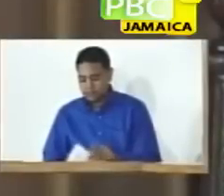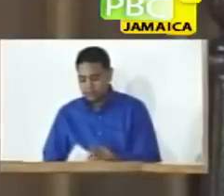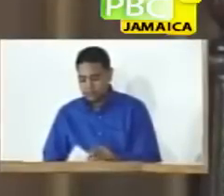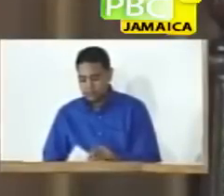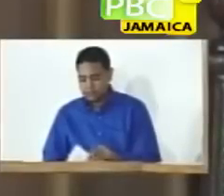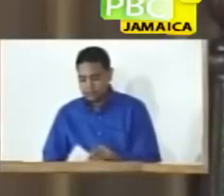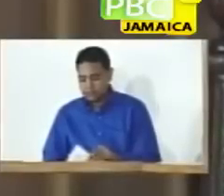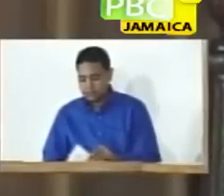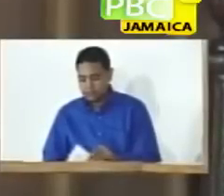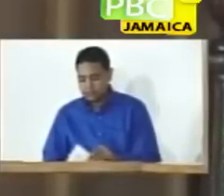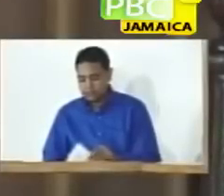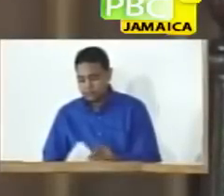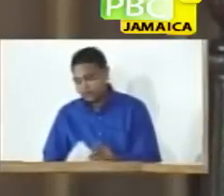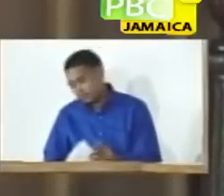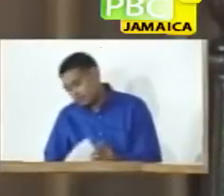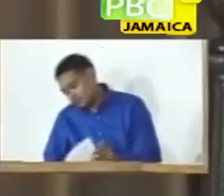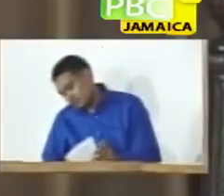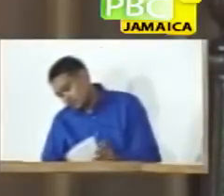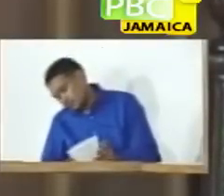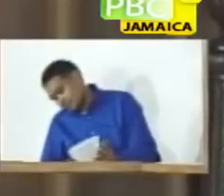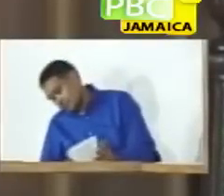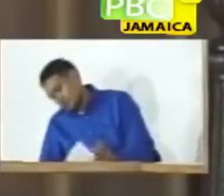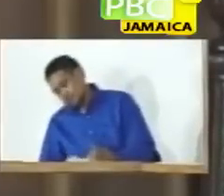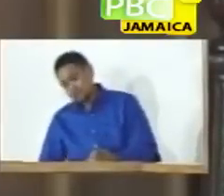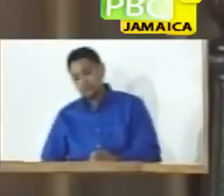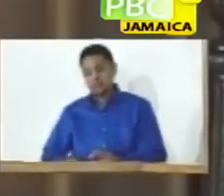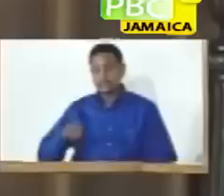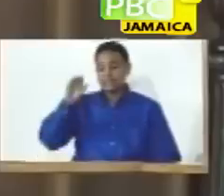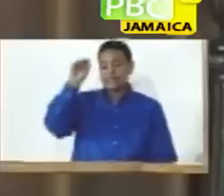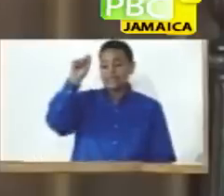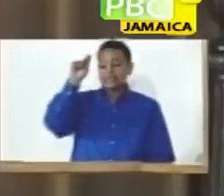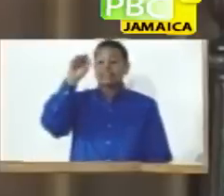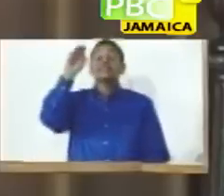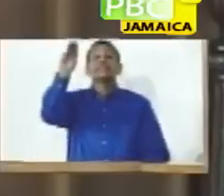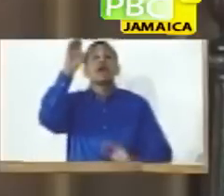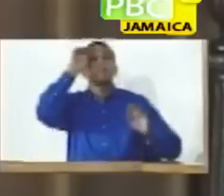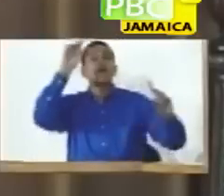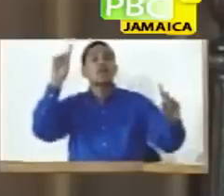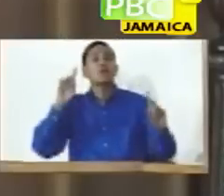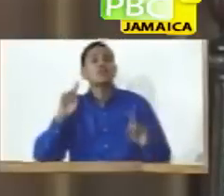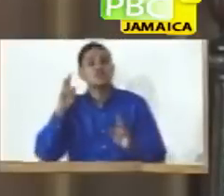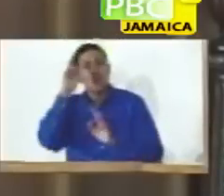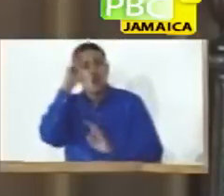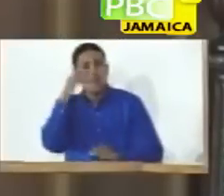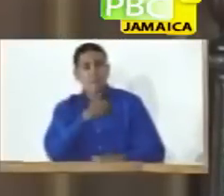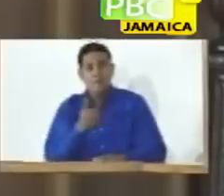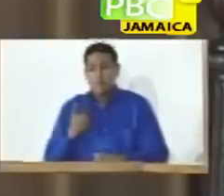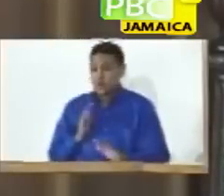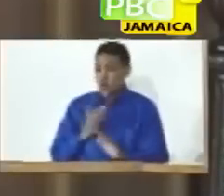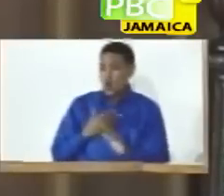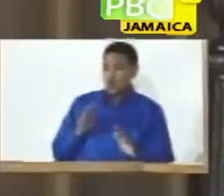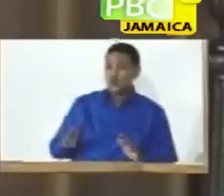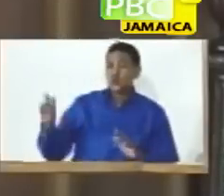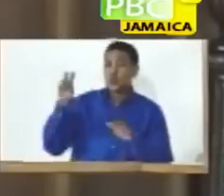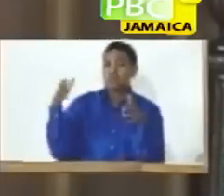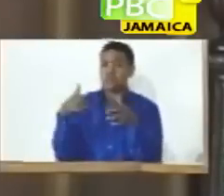Honorable members, our tourism sector continues to grow from strength to strength.